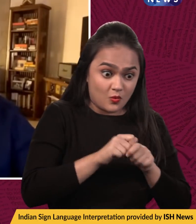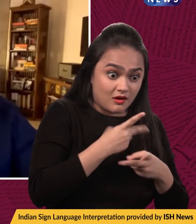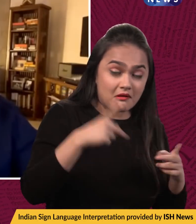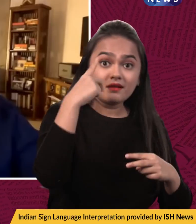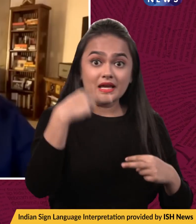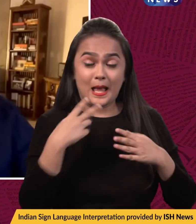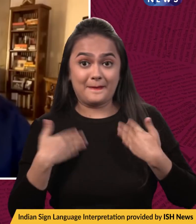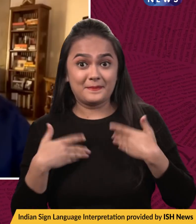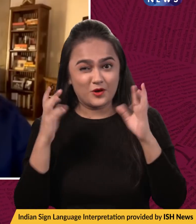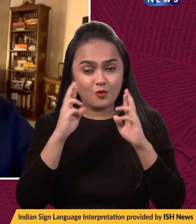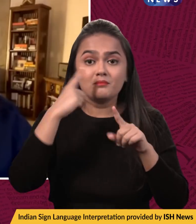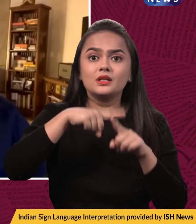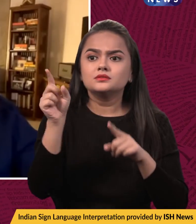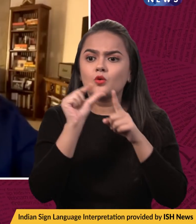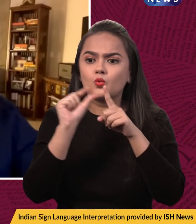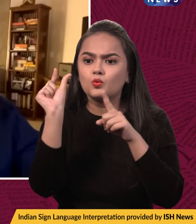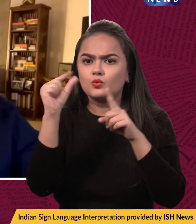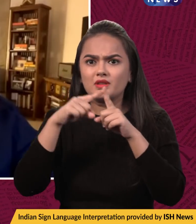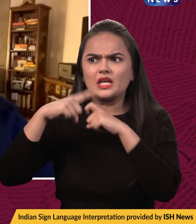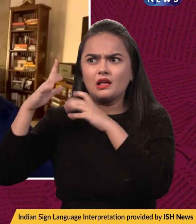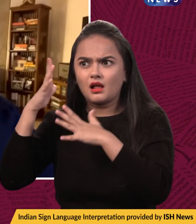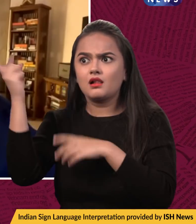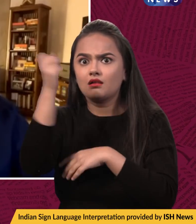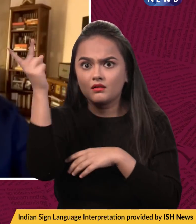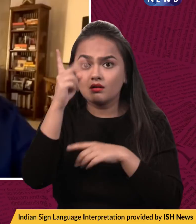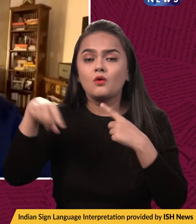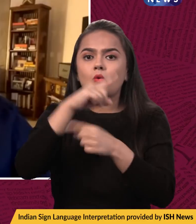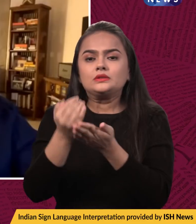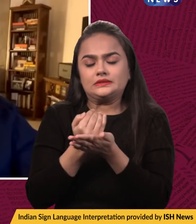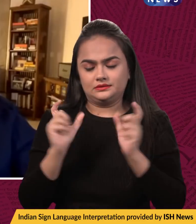as well. For people in Uttarakhand and in Kerala, we hope you